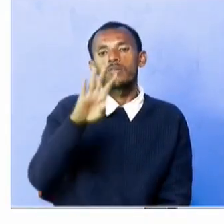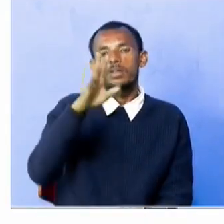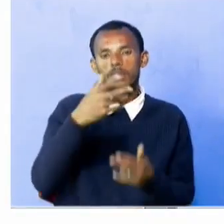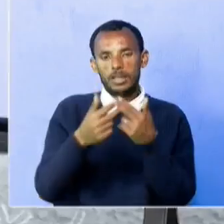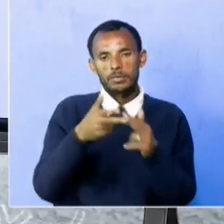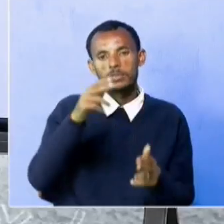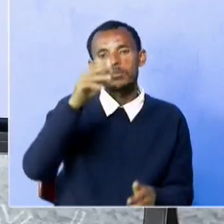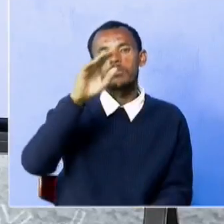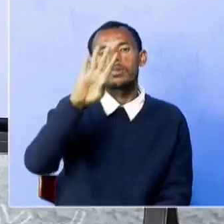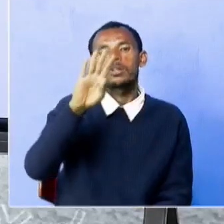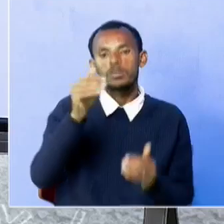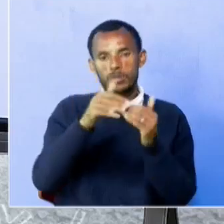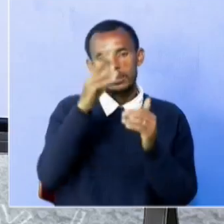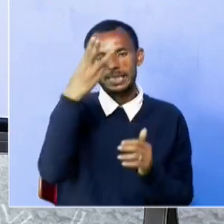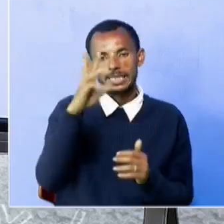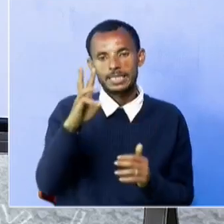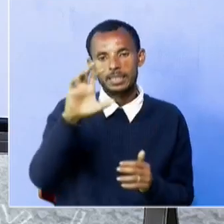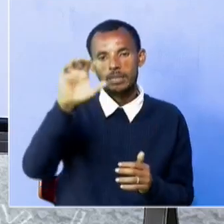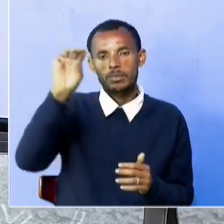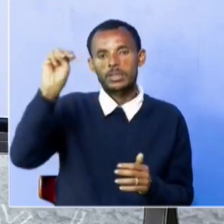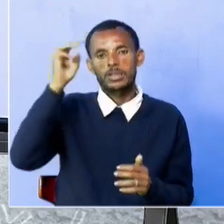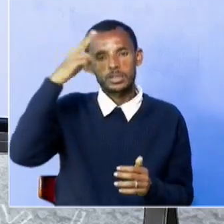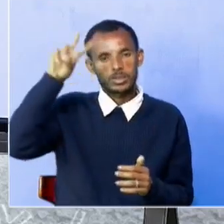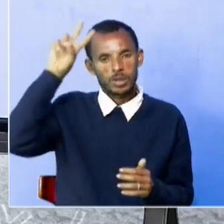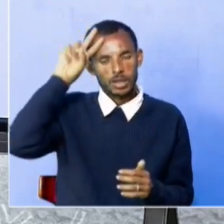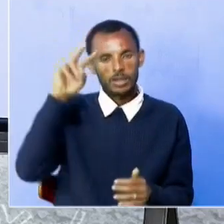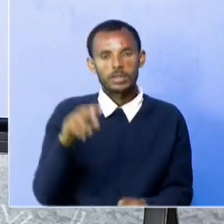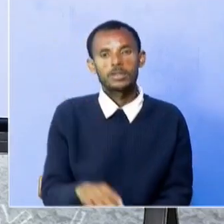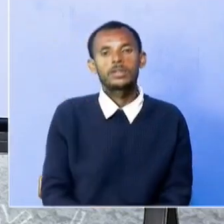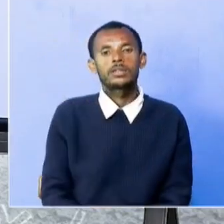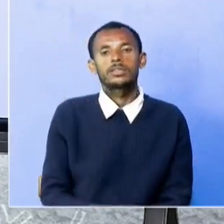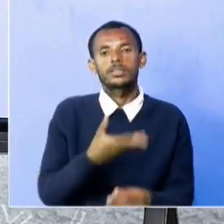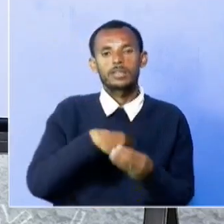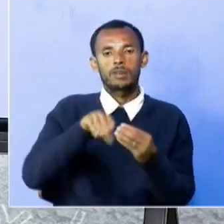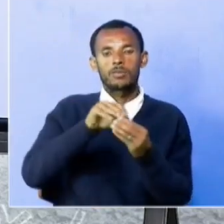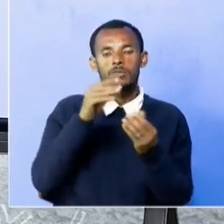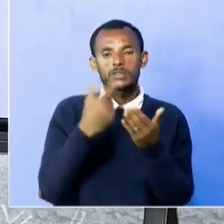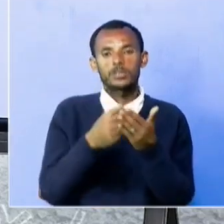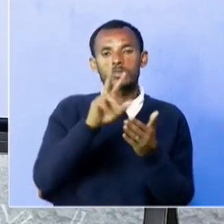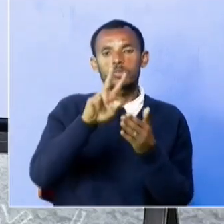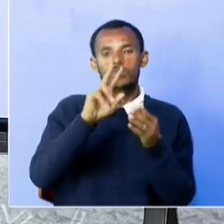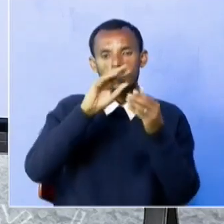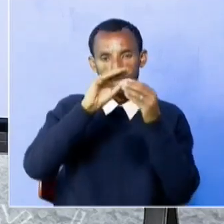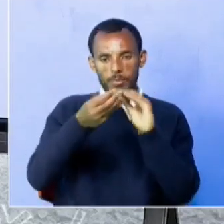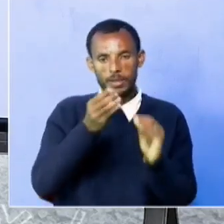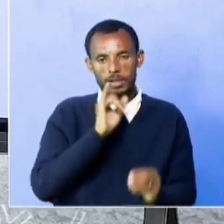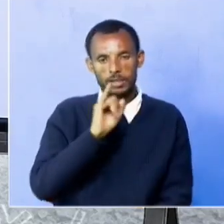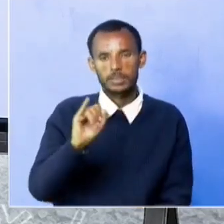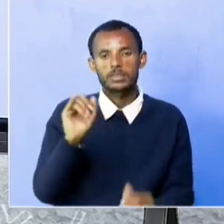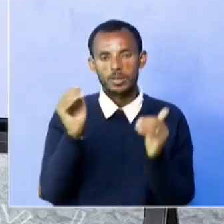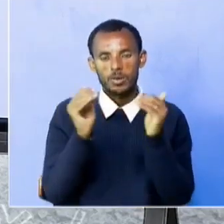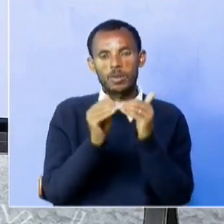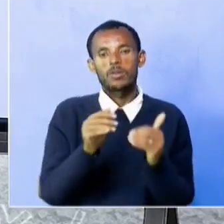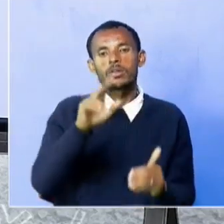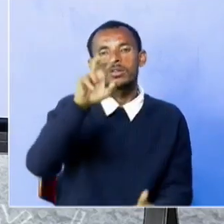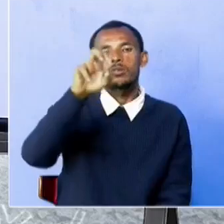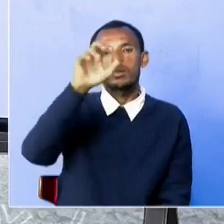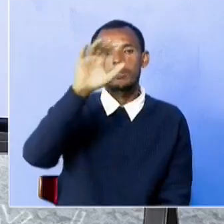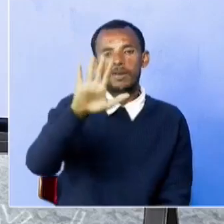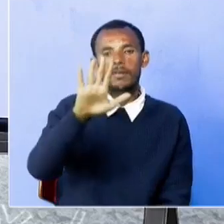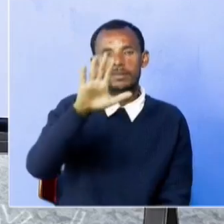by 4 centimeter is 16 centimeter. So the sum of these two numbers is